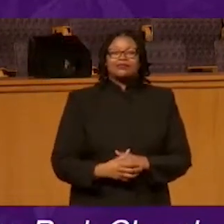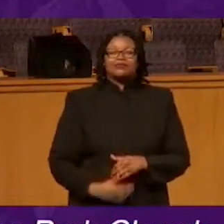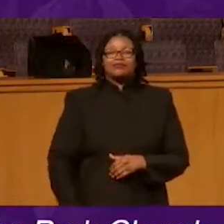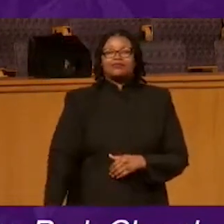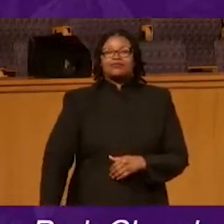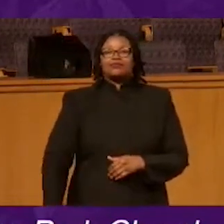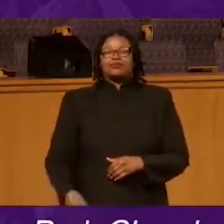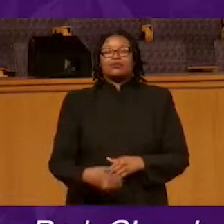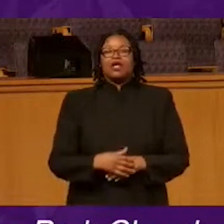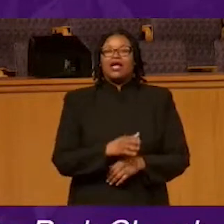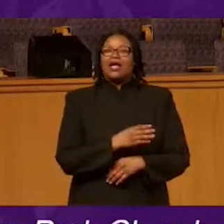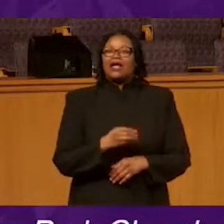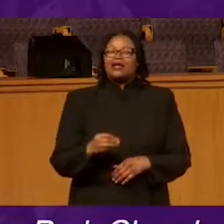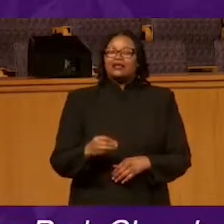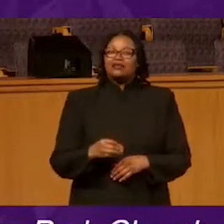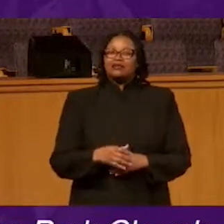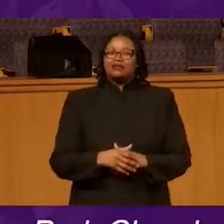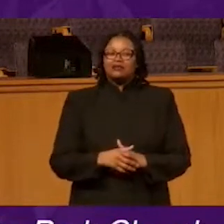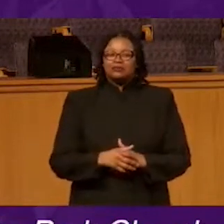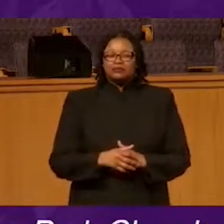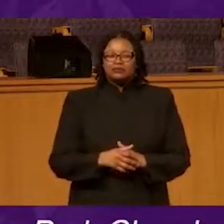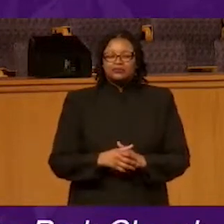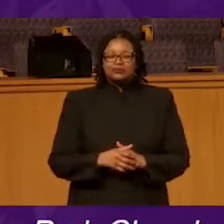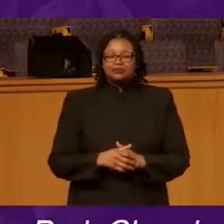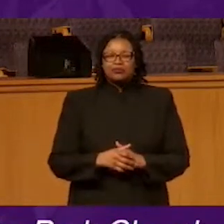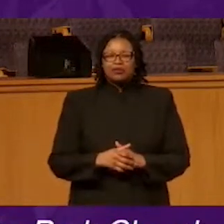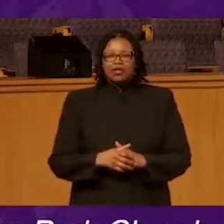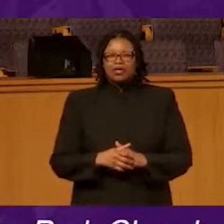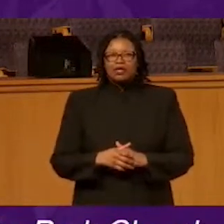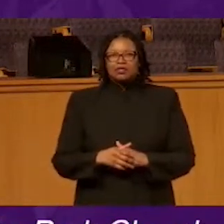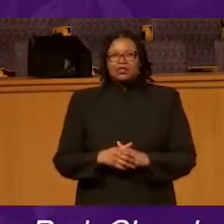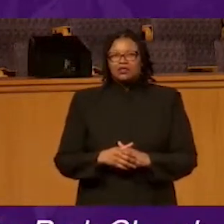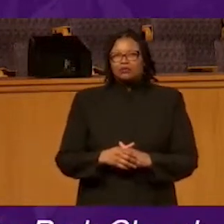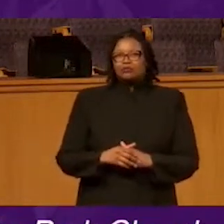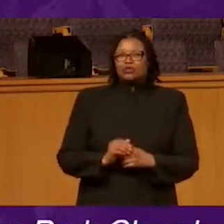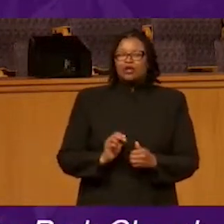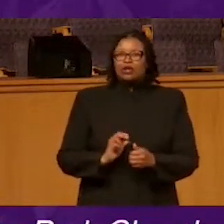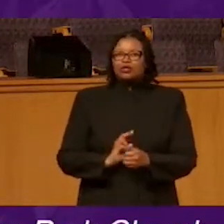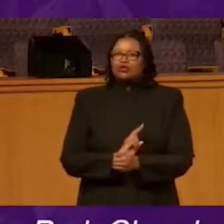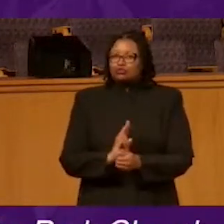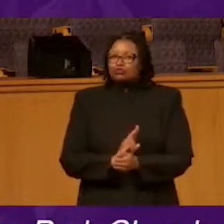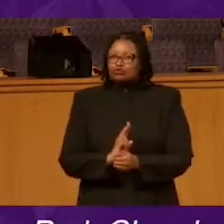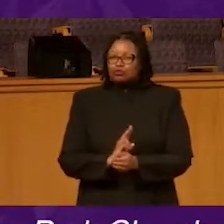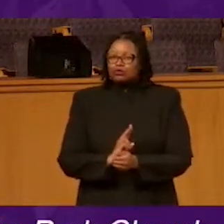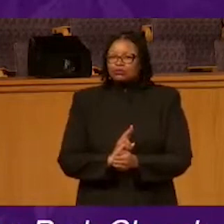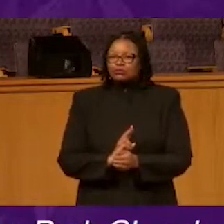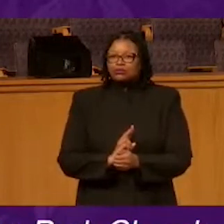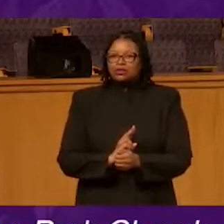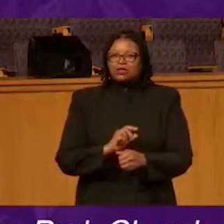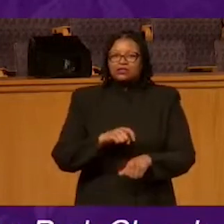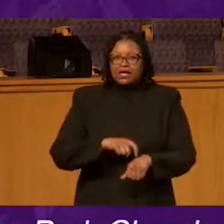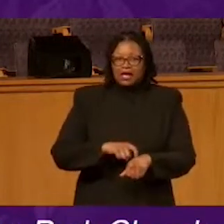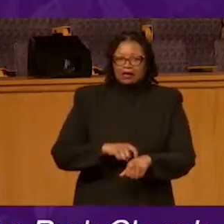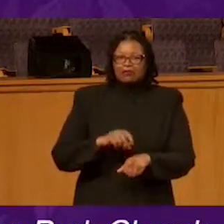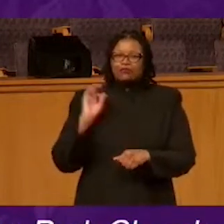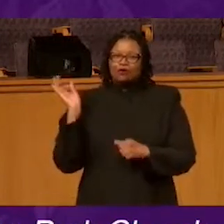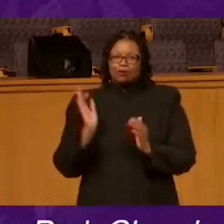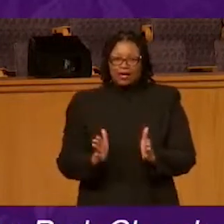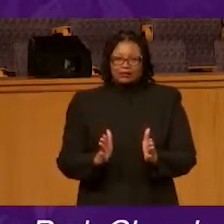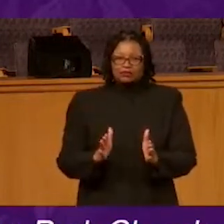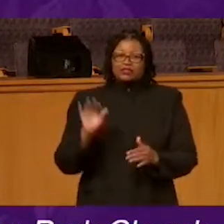the average tenure of a pastor is 5 years or